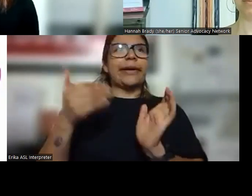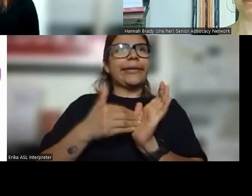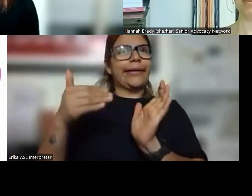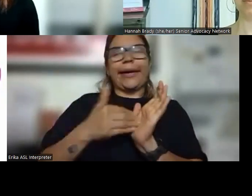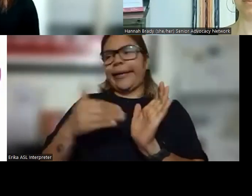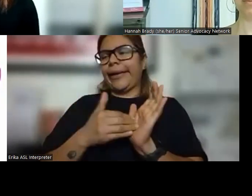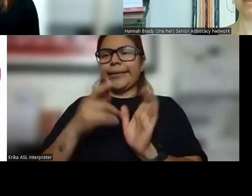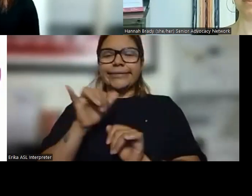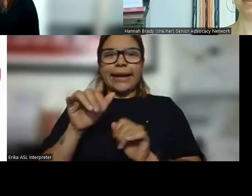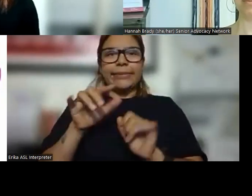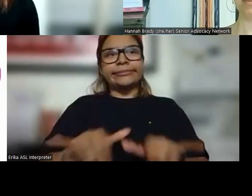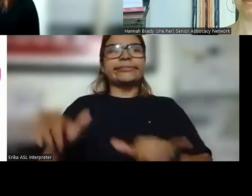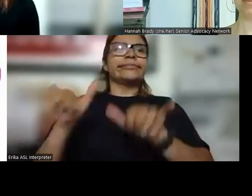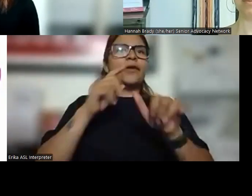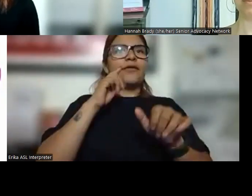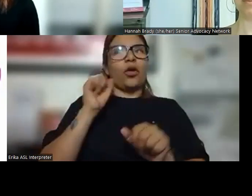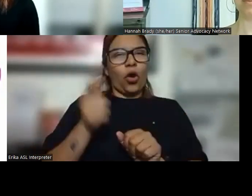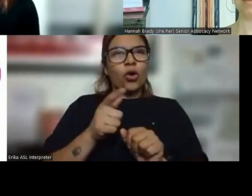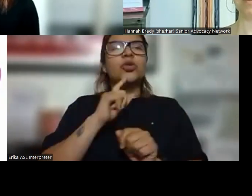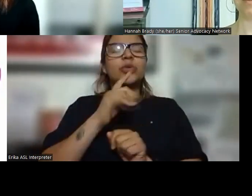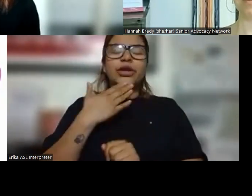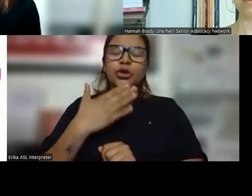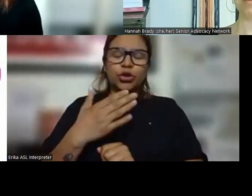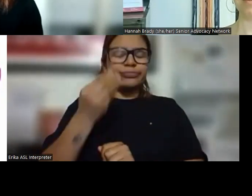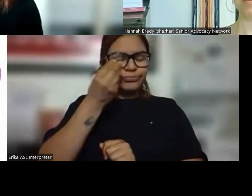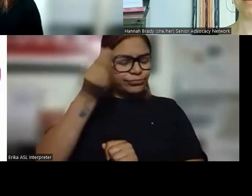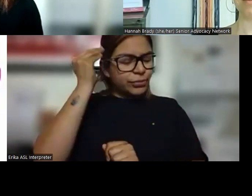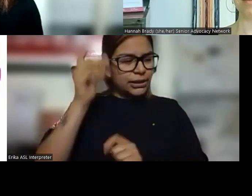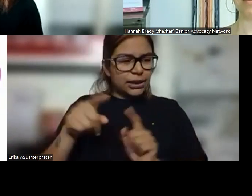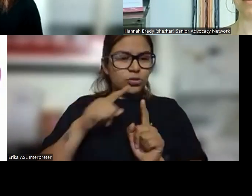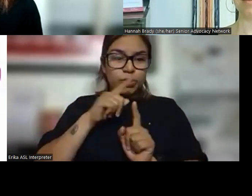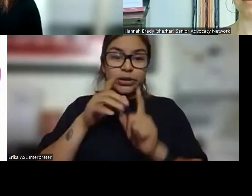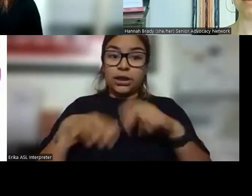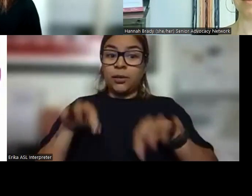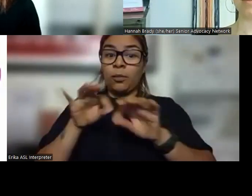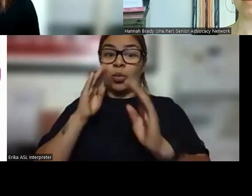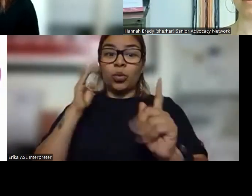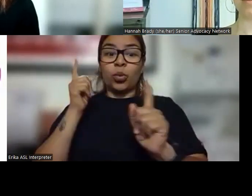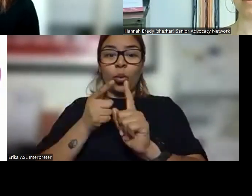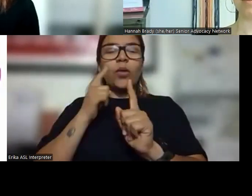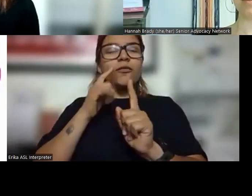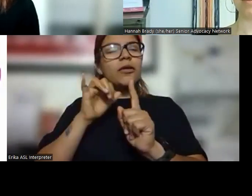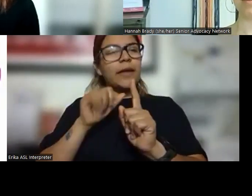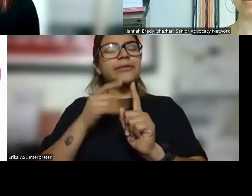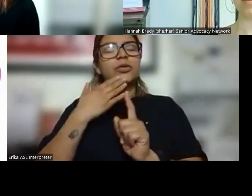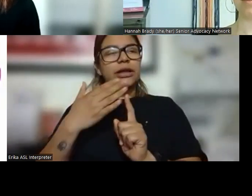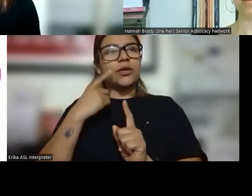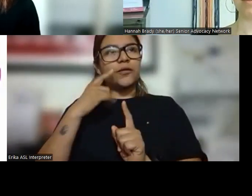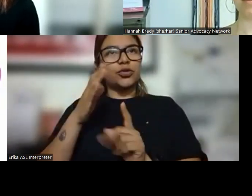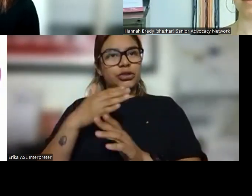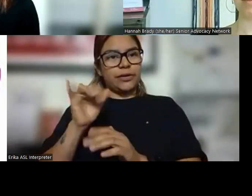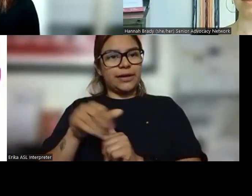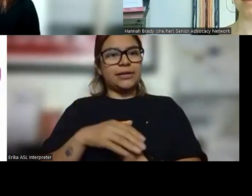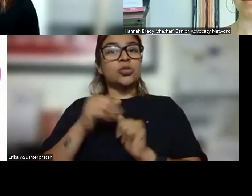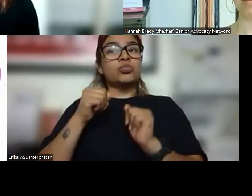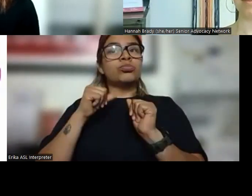over and over again. So we need to keep that in mind as also one of the important goals and objectives for us to continue to push